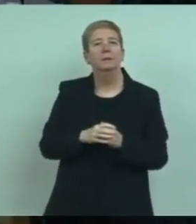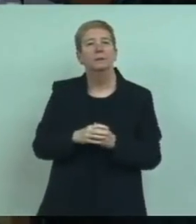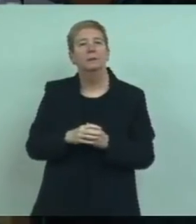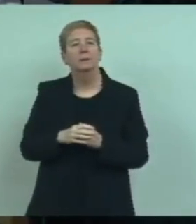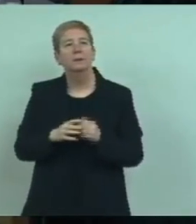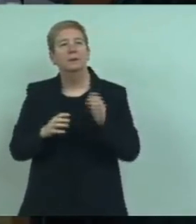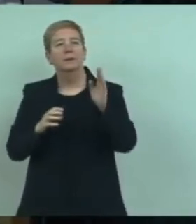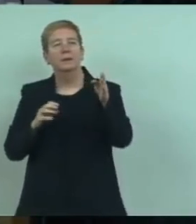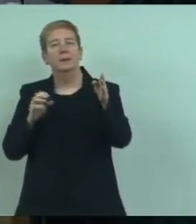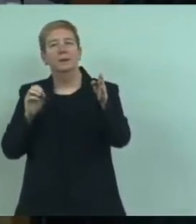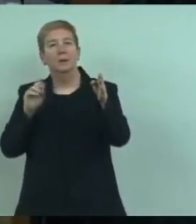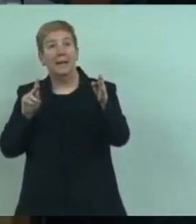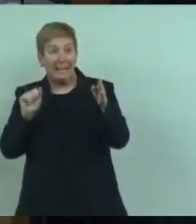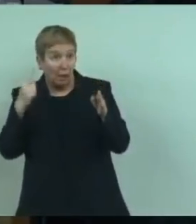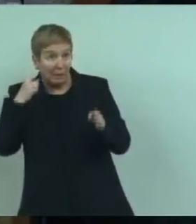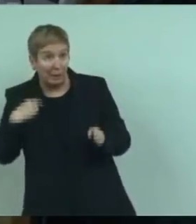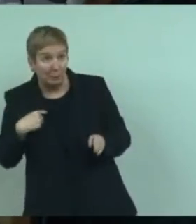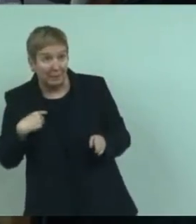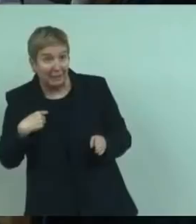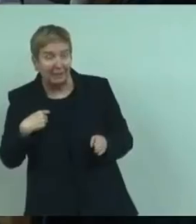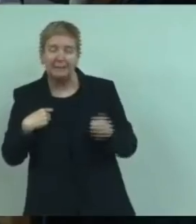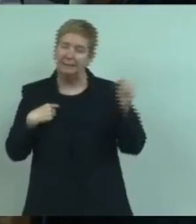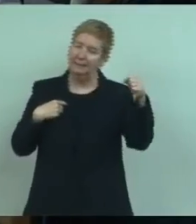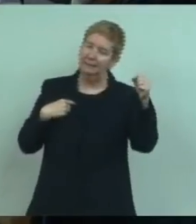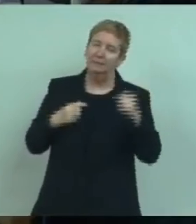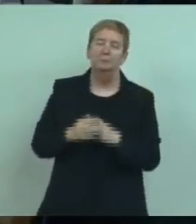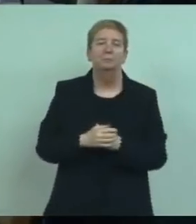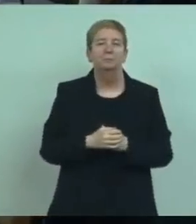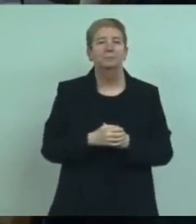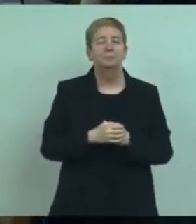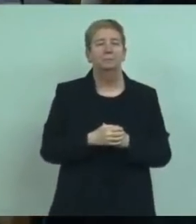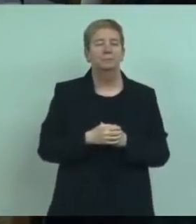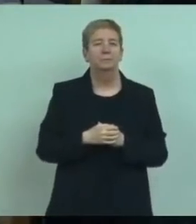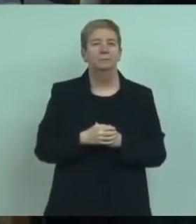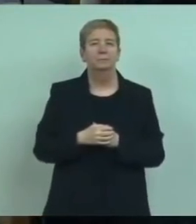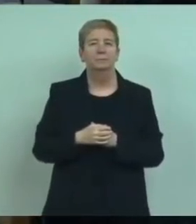You do. Can you hear me? Yes, thank you. Great.